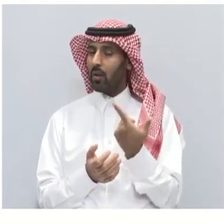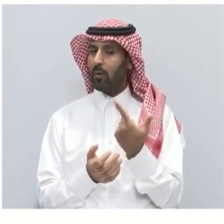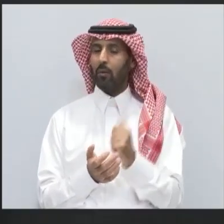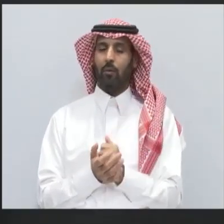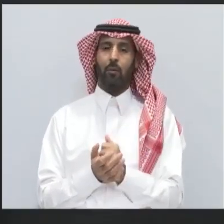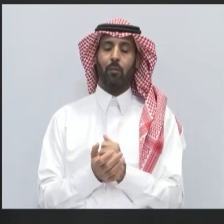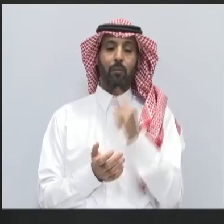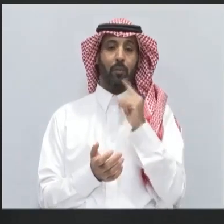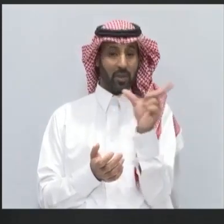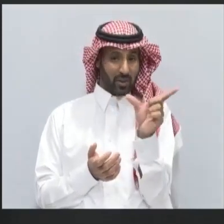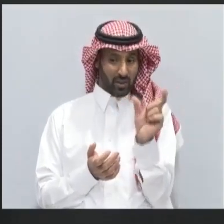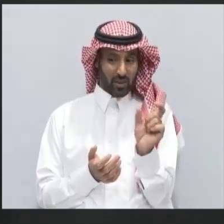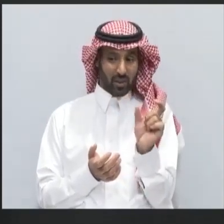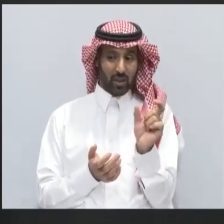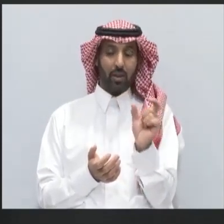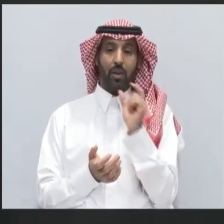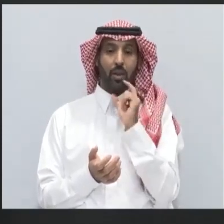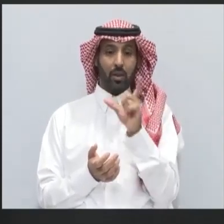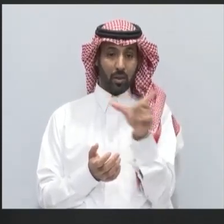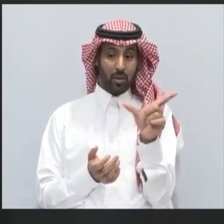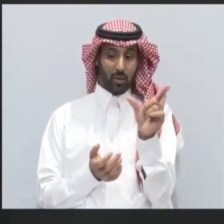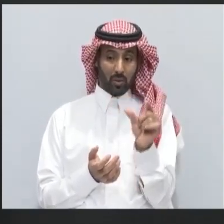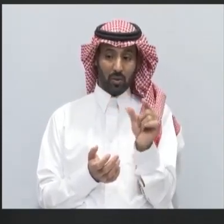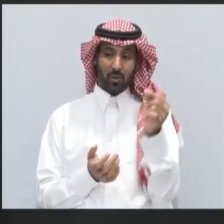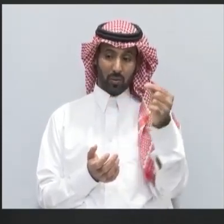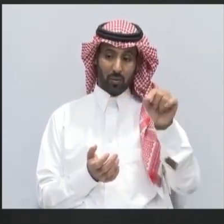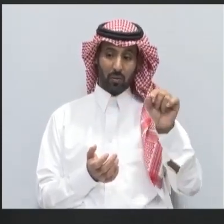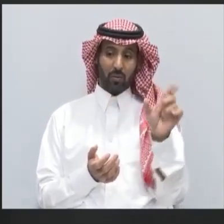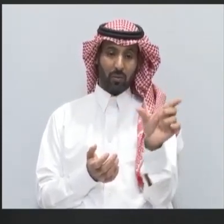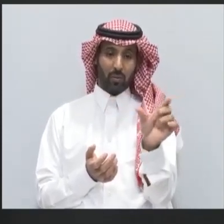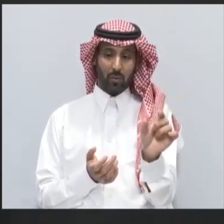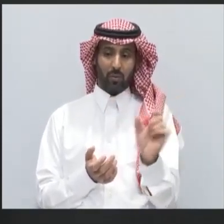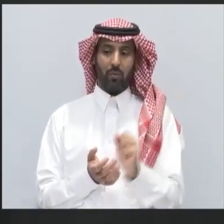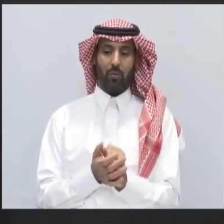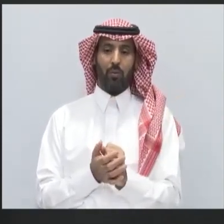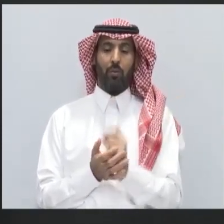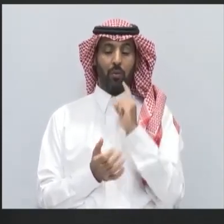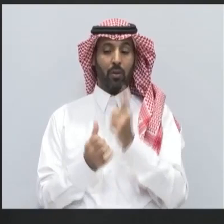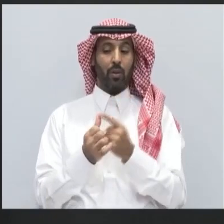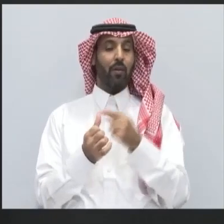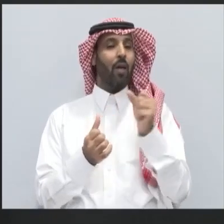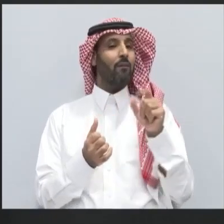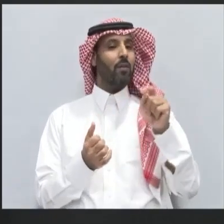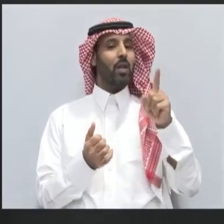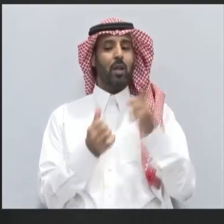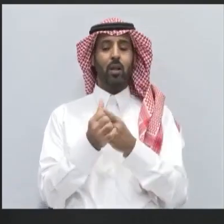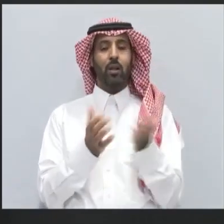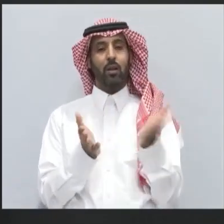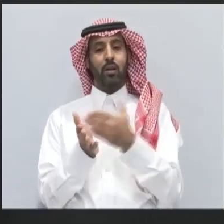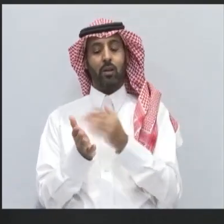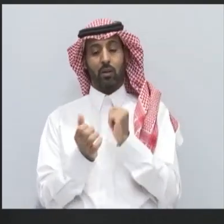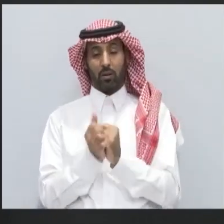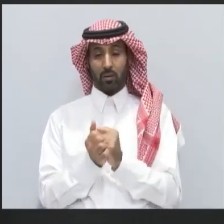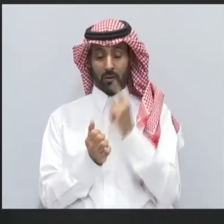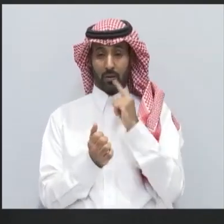remember abbreviations and acronyms, we try to shorten the words using the first letters and so. So let's